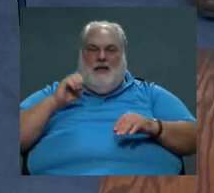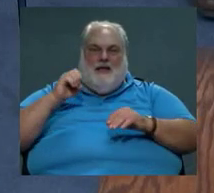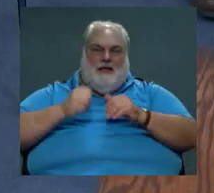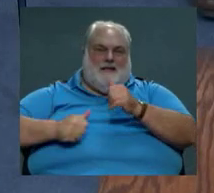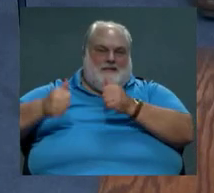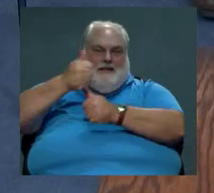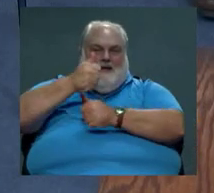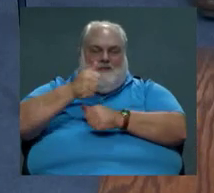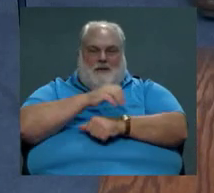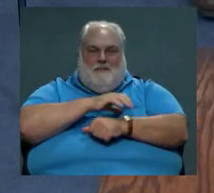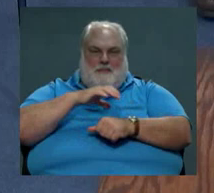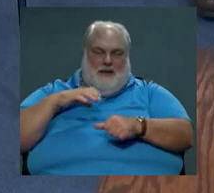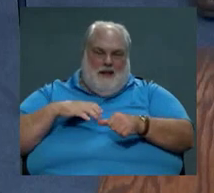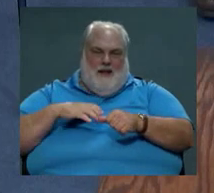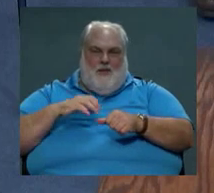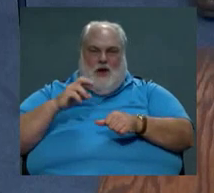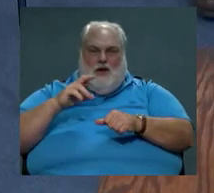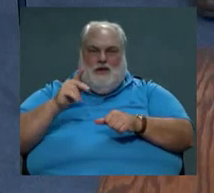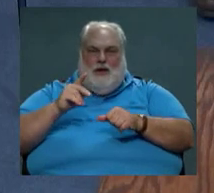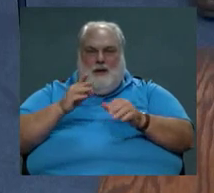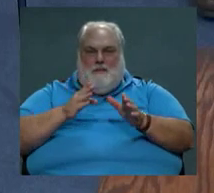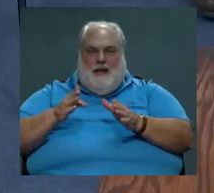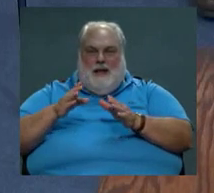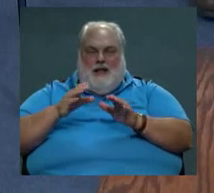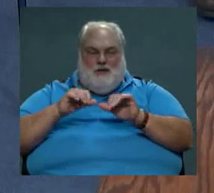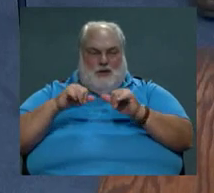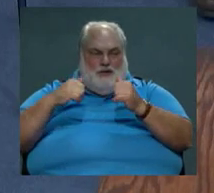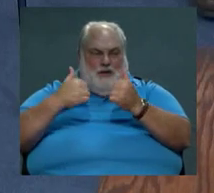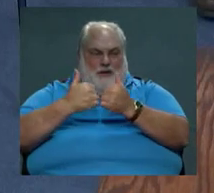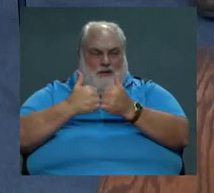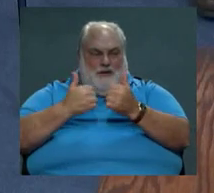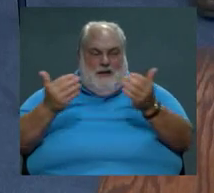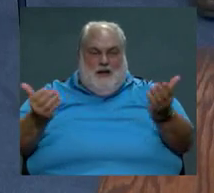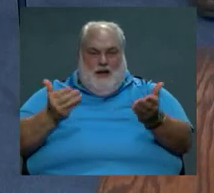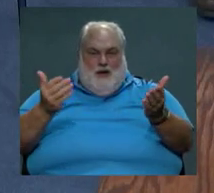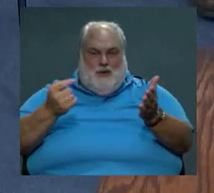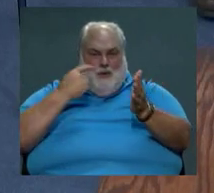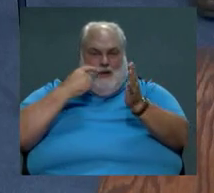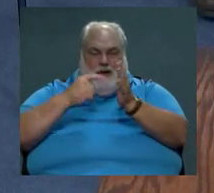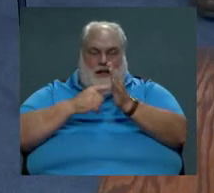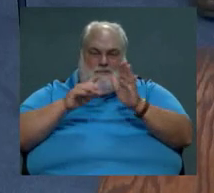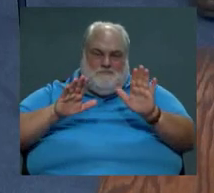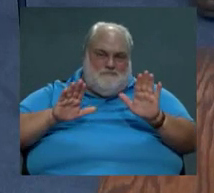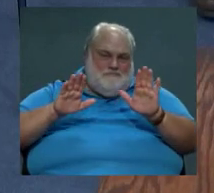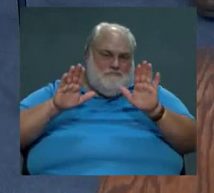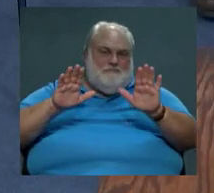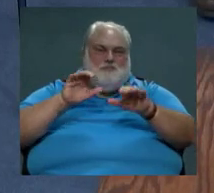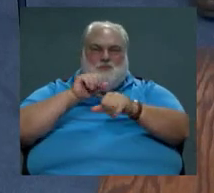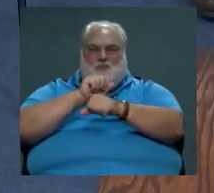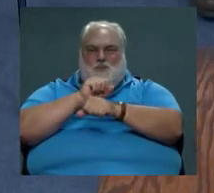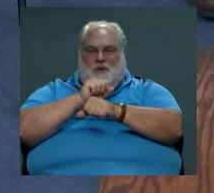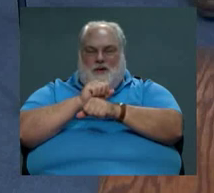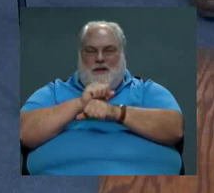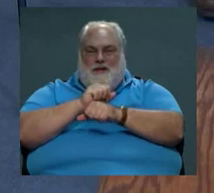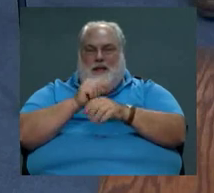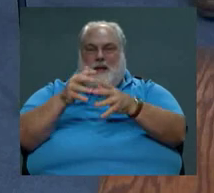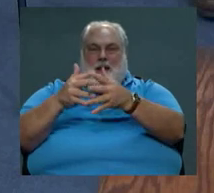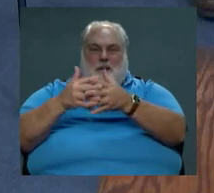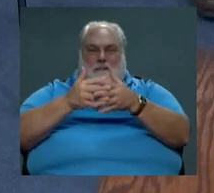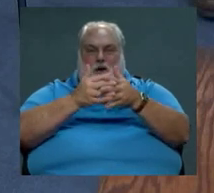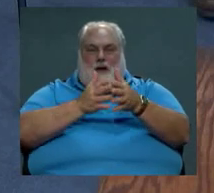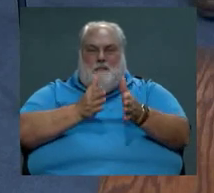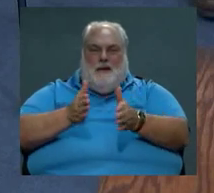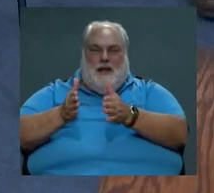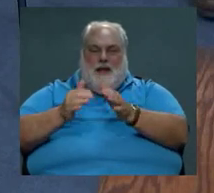Association. And I'm very excited to be here this afternoon to recognize outstanding work here in our community. The American Planning